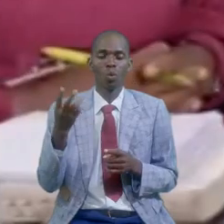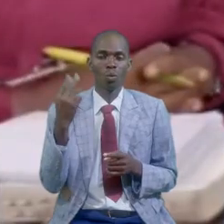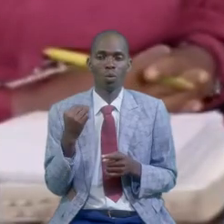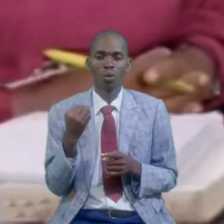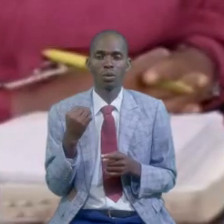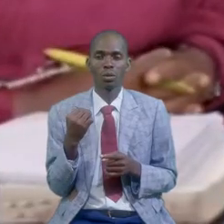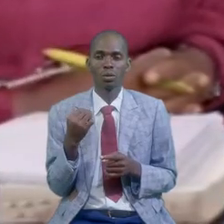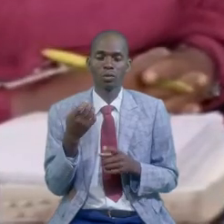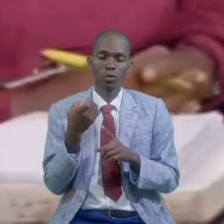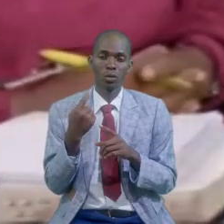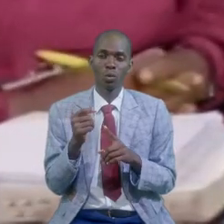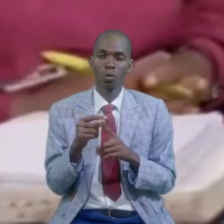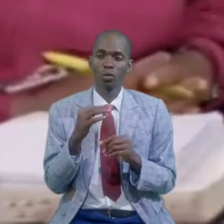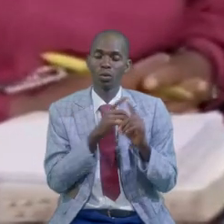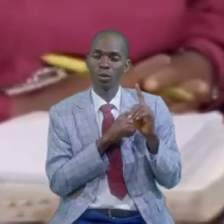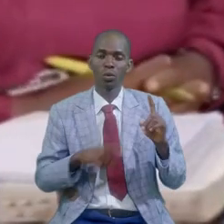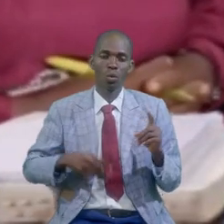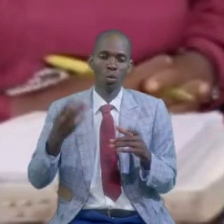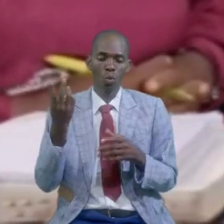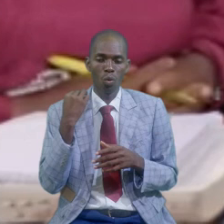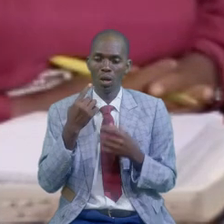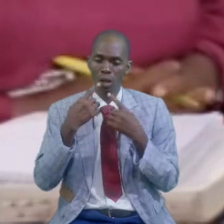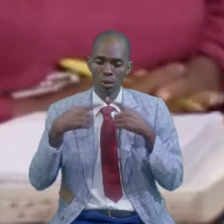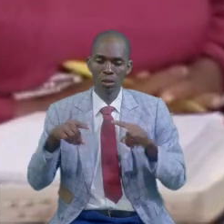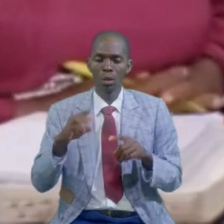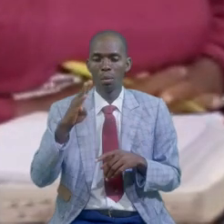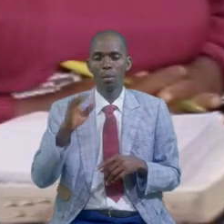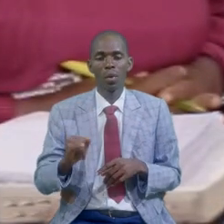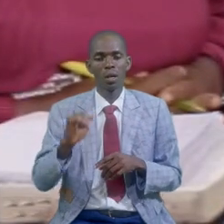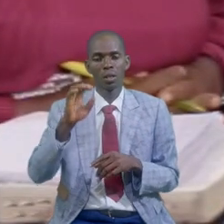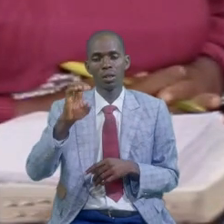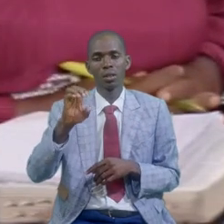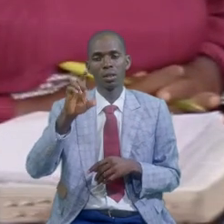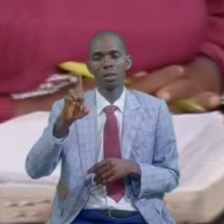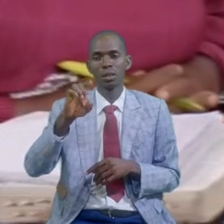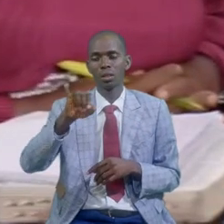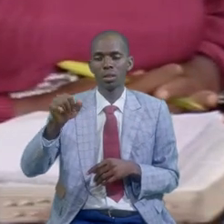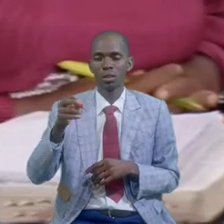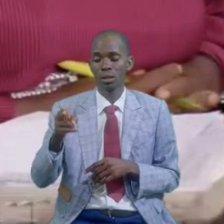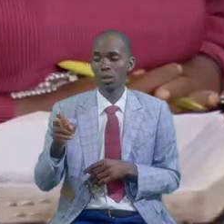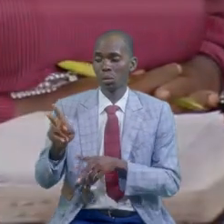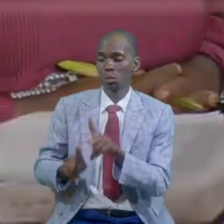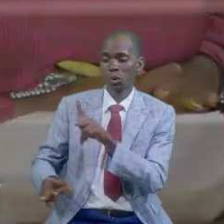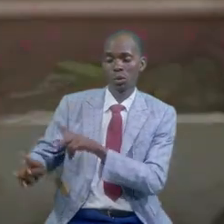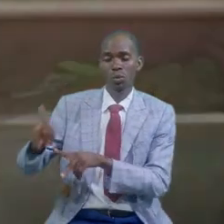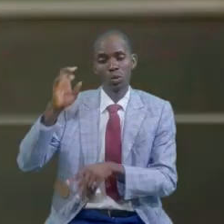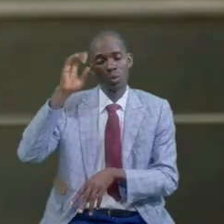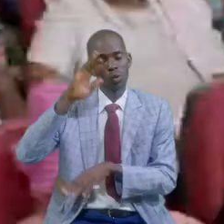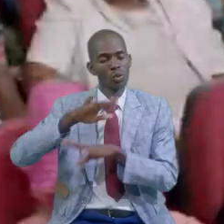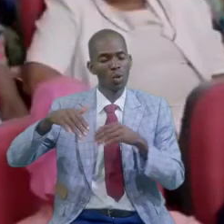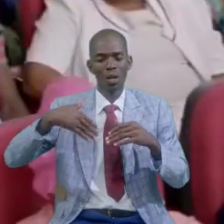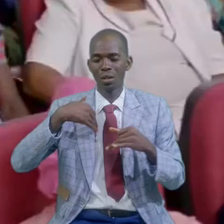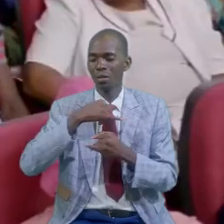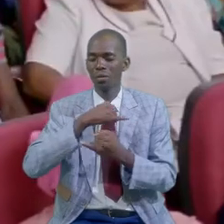Elijah. They don't have the final word of your life in their